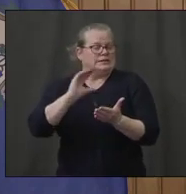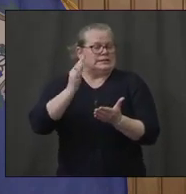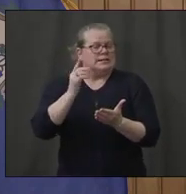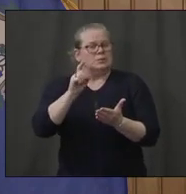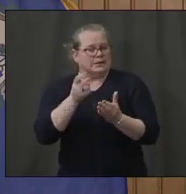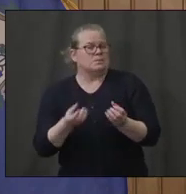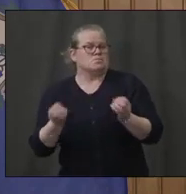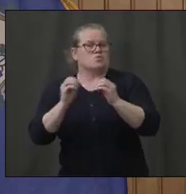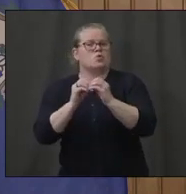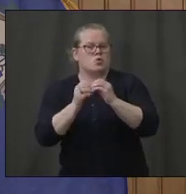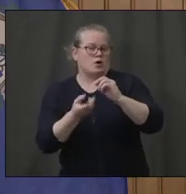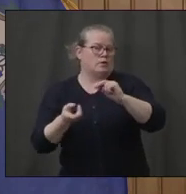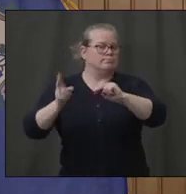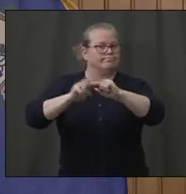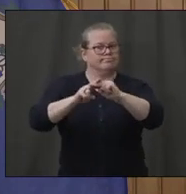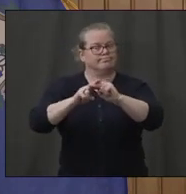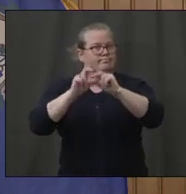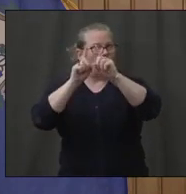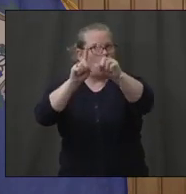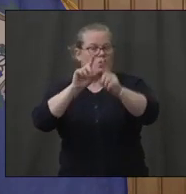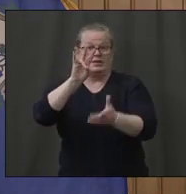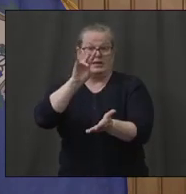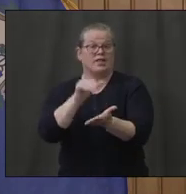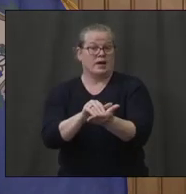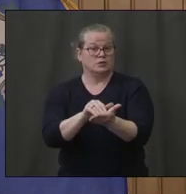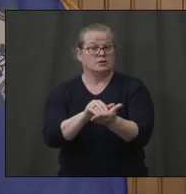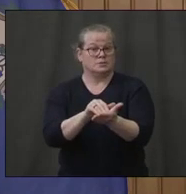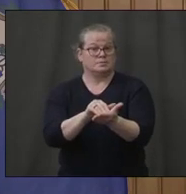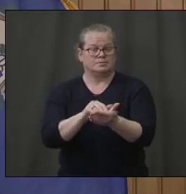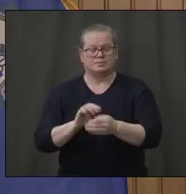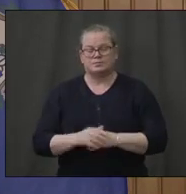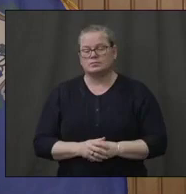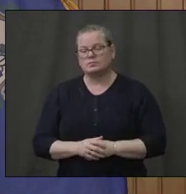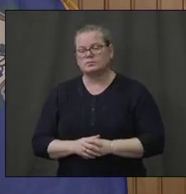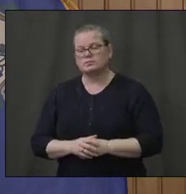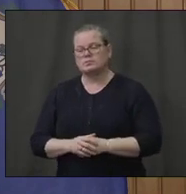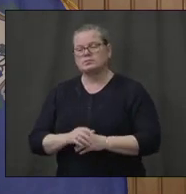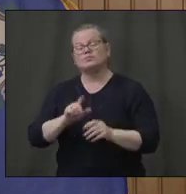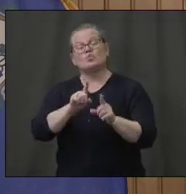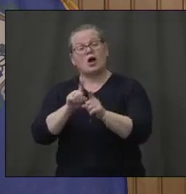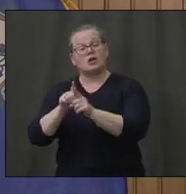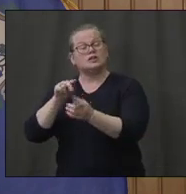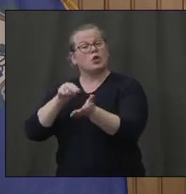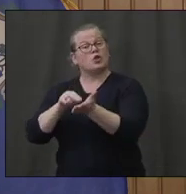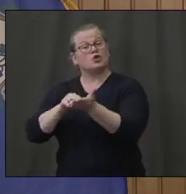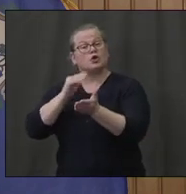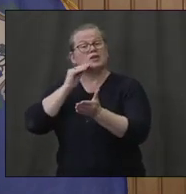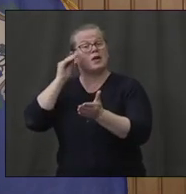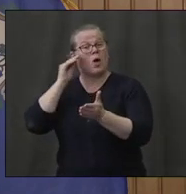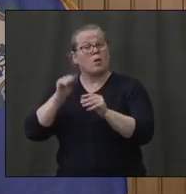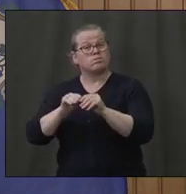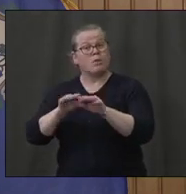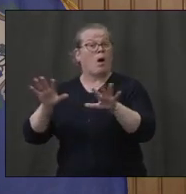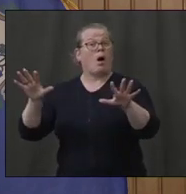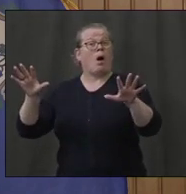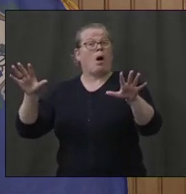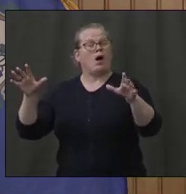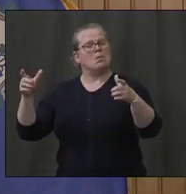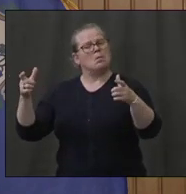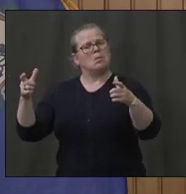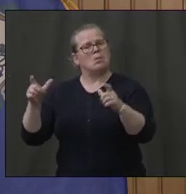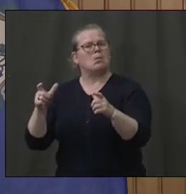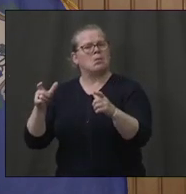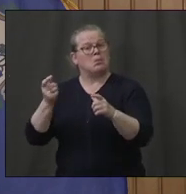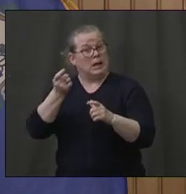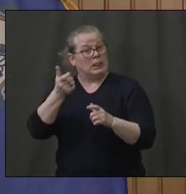addition, our nursing home population has been shrinking, as I pointed out before. We can talk